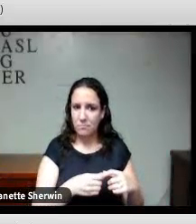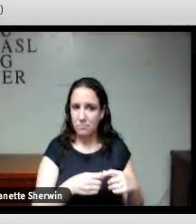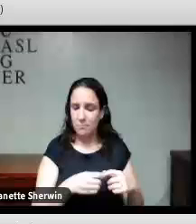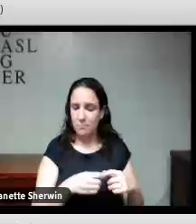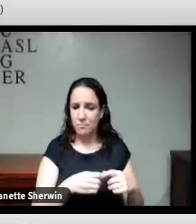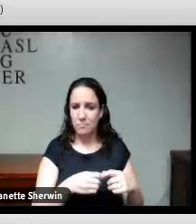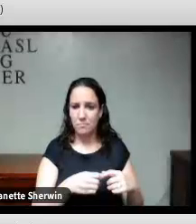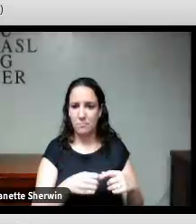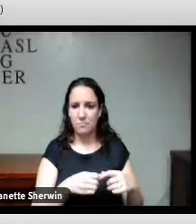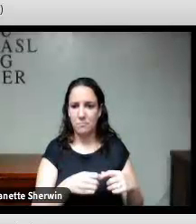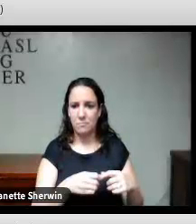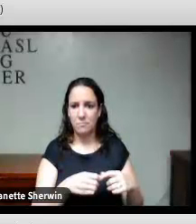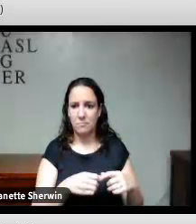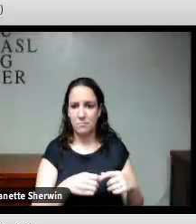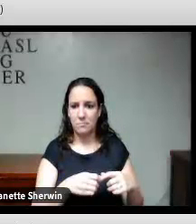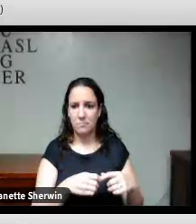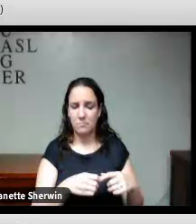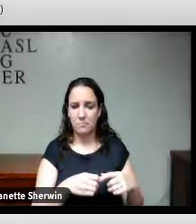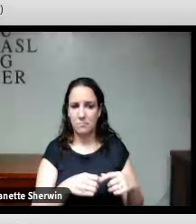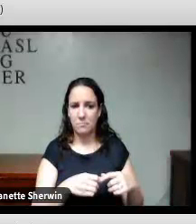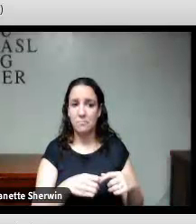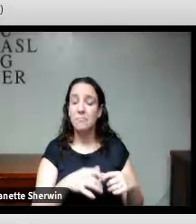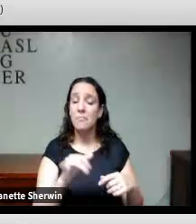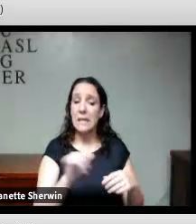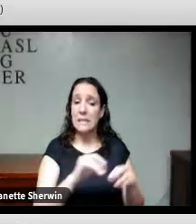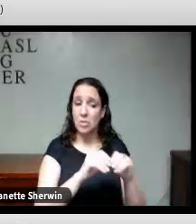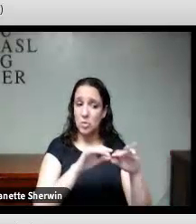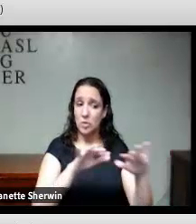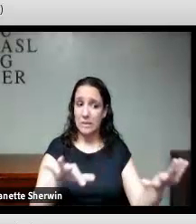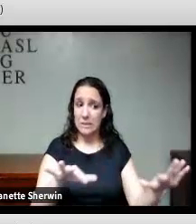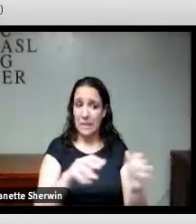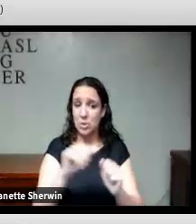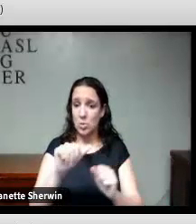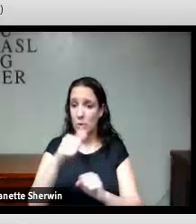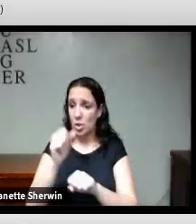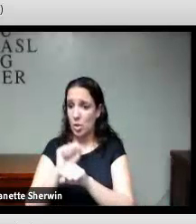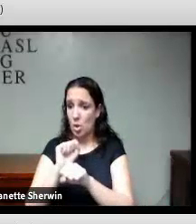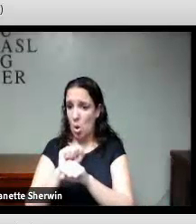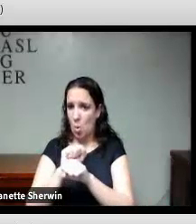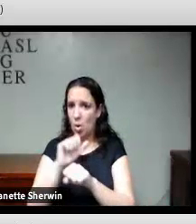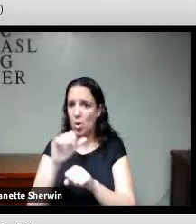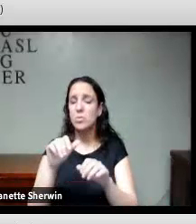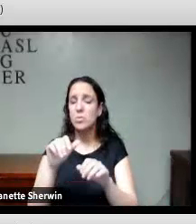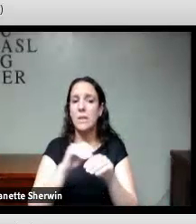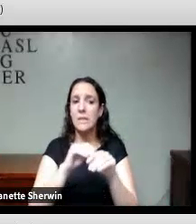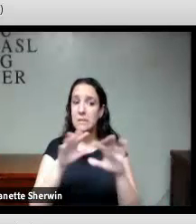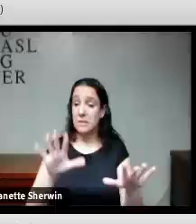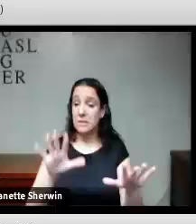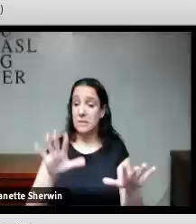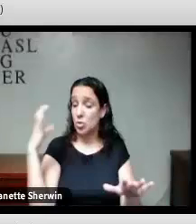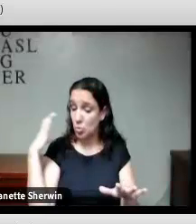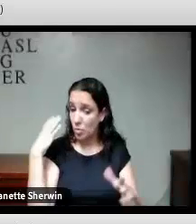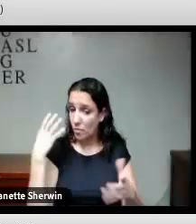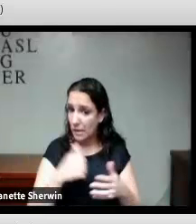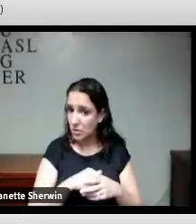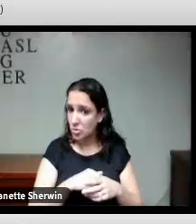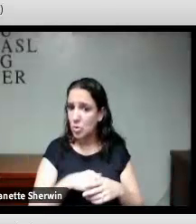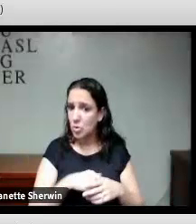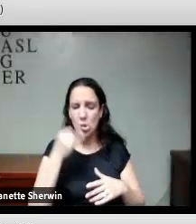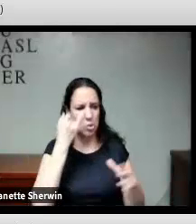And it also is contagious to your coworkers, and it's also contagious to your supervisor. Now, let's say the patron